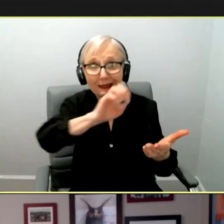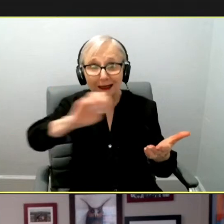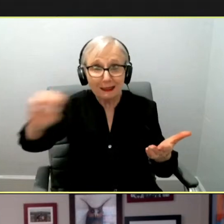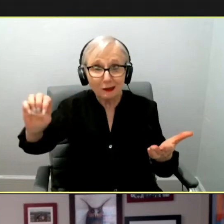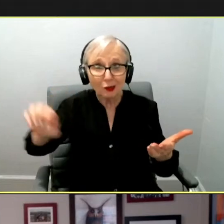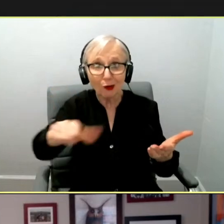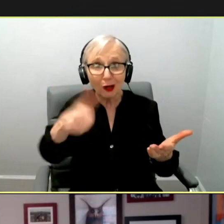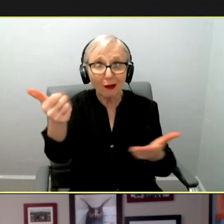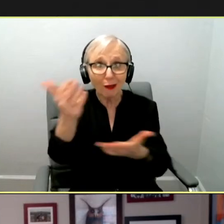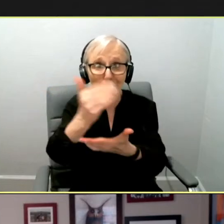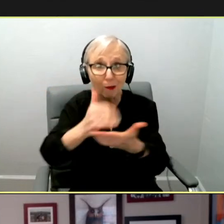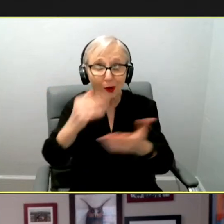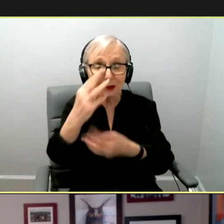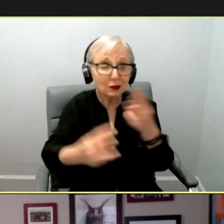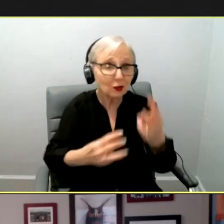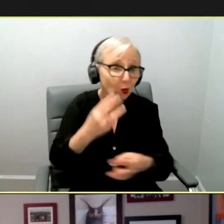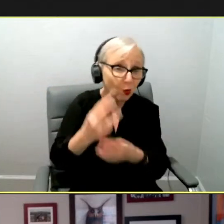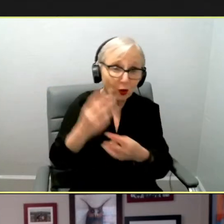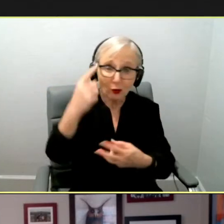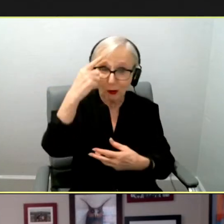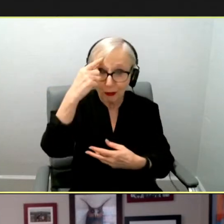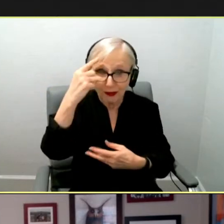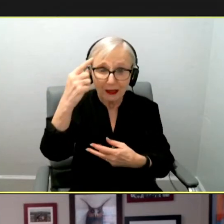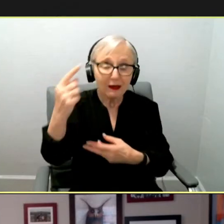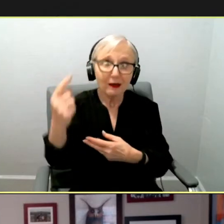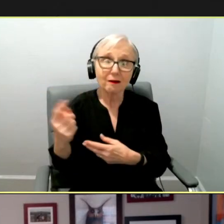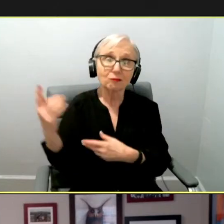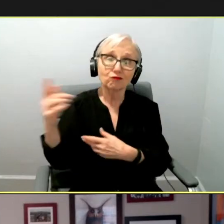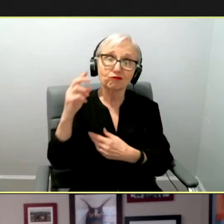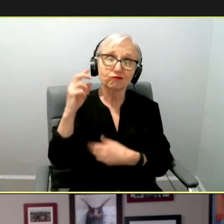of the world? Thank you very much.